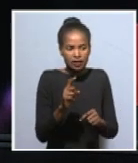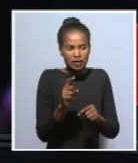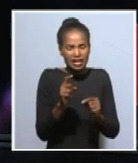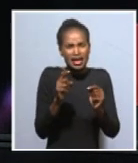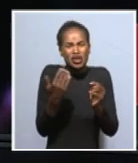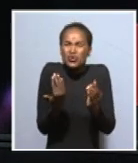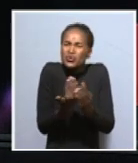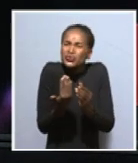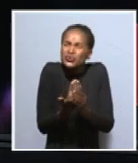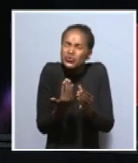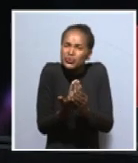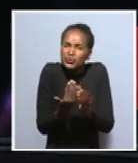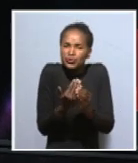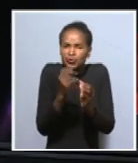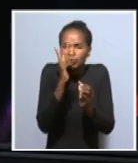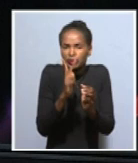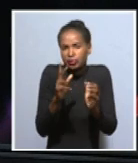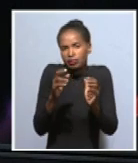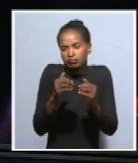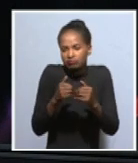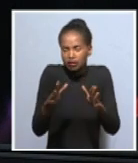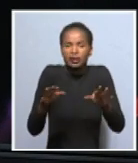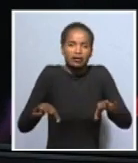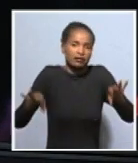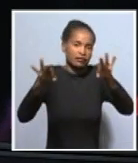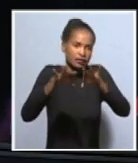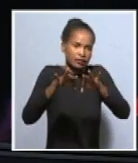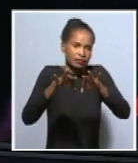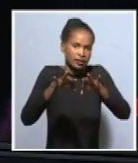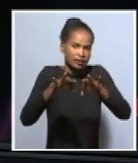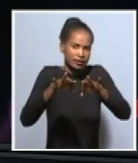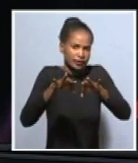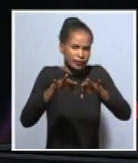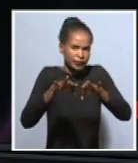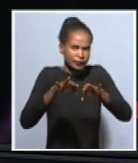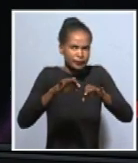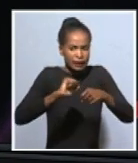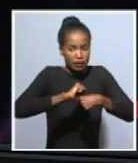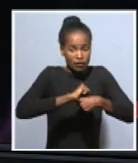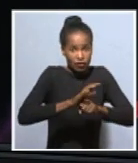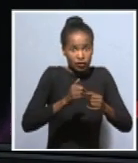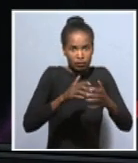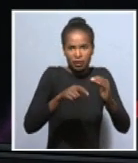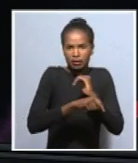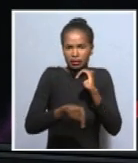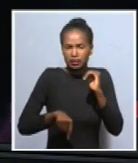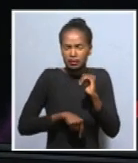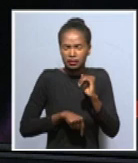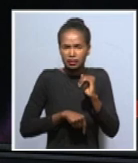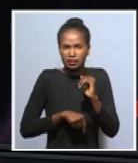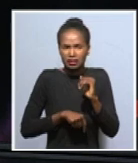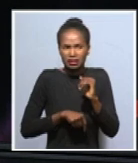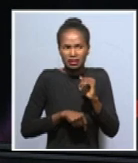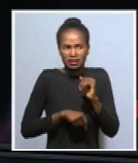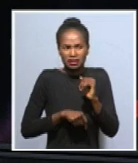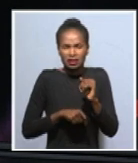farmers, the new applicant, affected by this, by the situation of the conflict? How, is there a new change